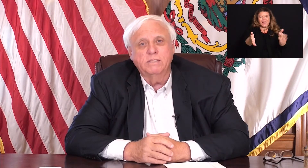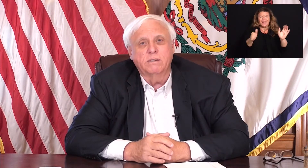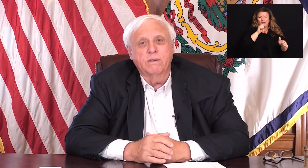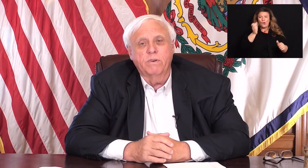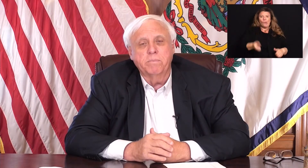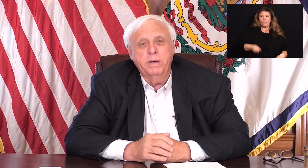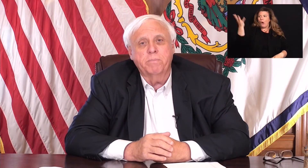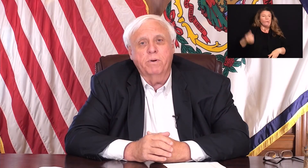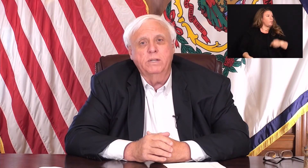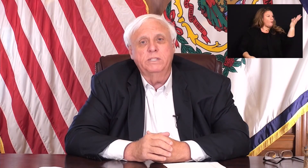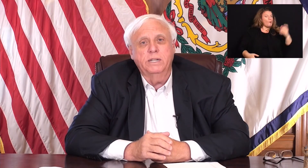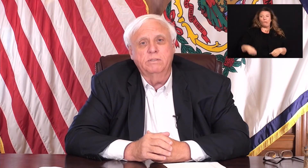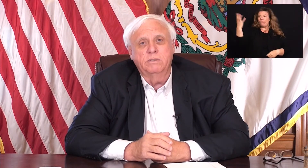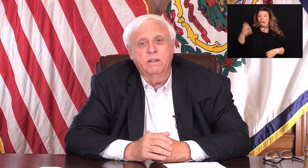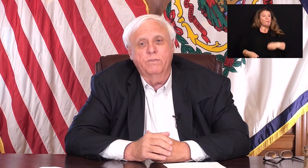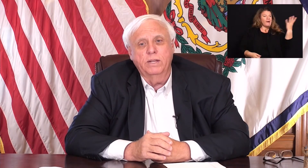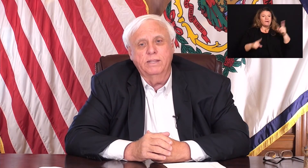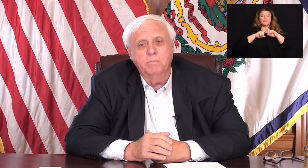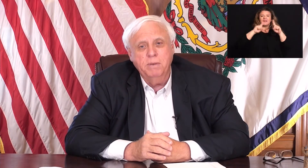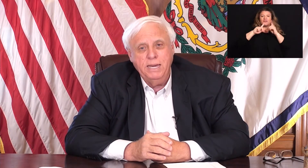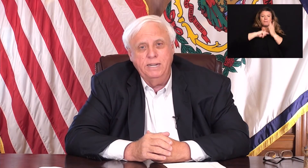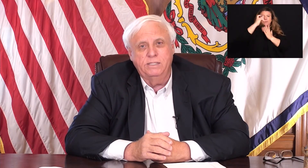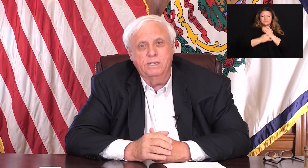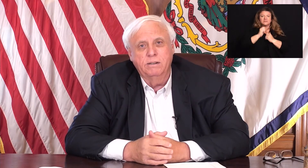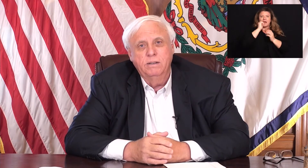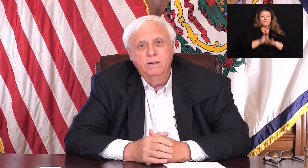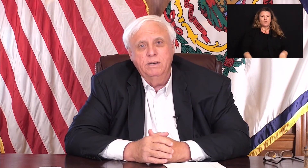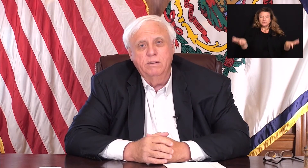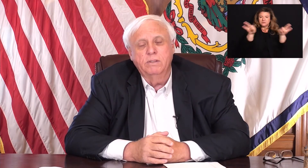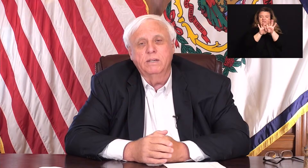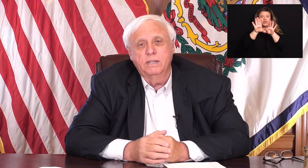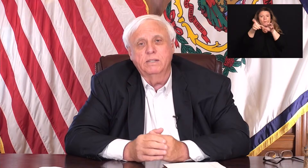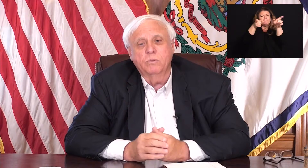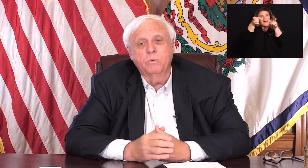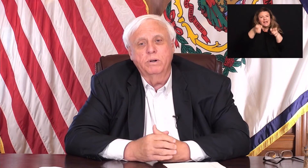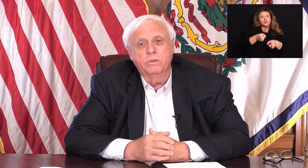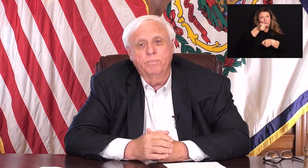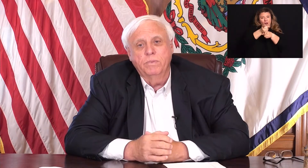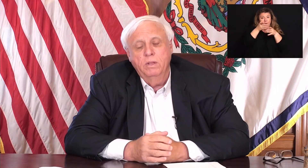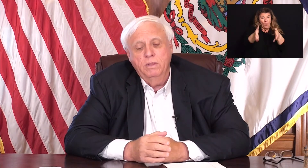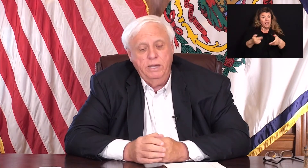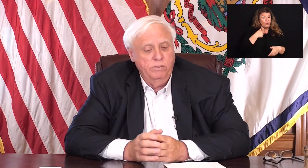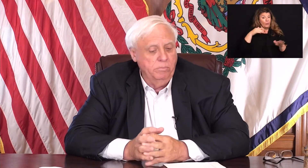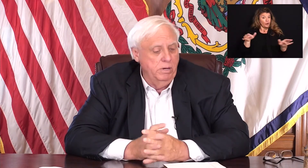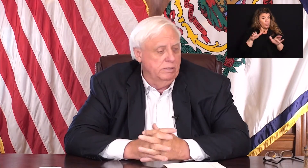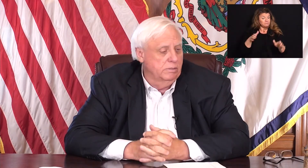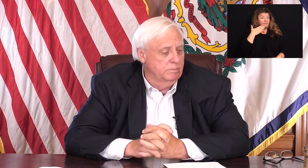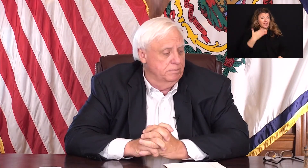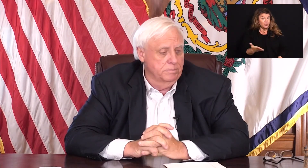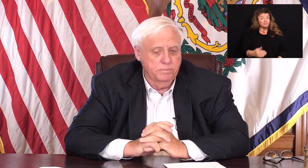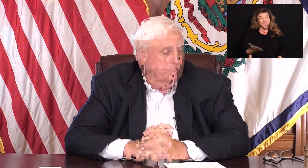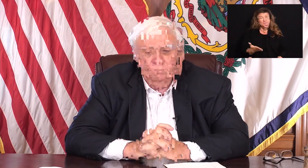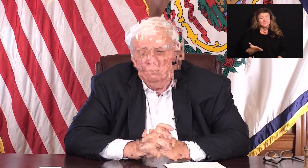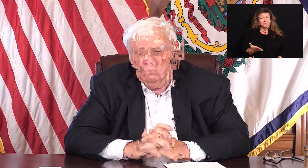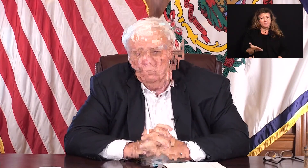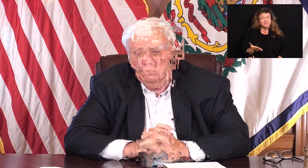away stuff on pet projects and stuff like that. Manage it and everything, and that's what we're doing. Thank you so much.